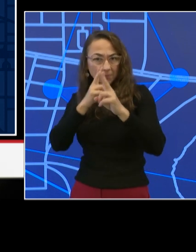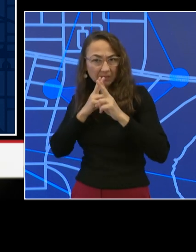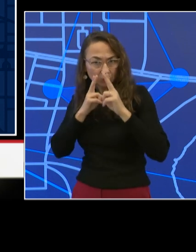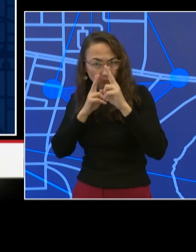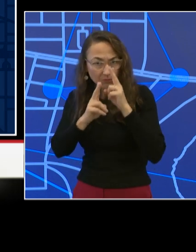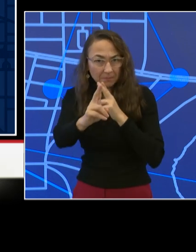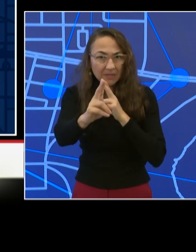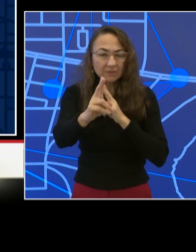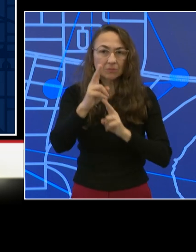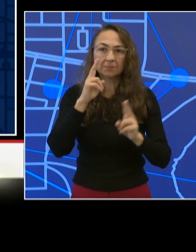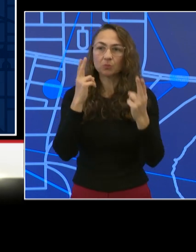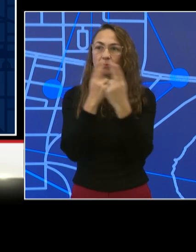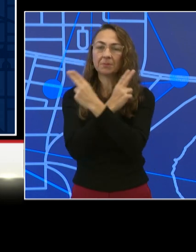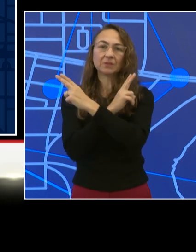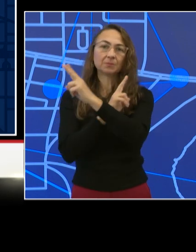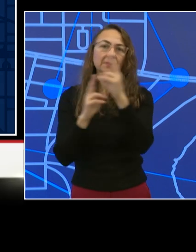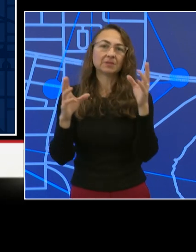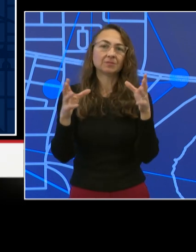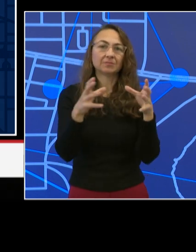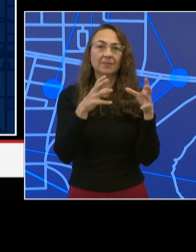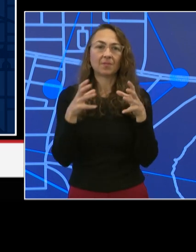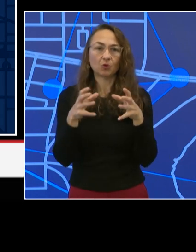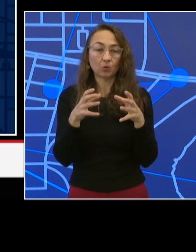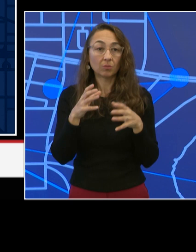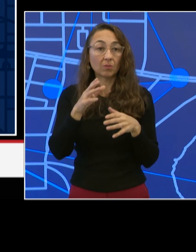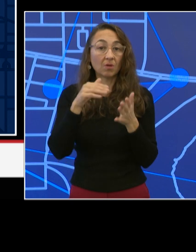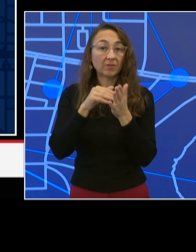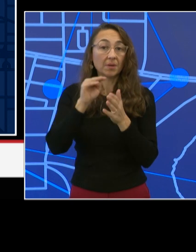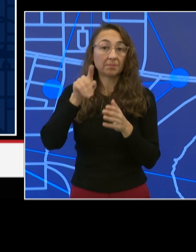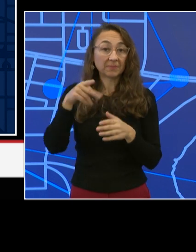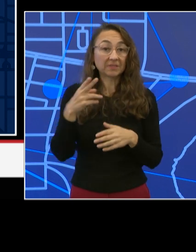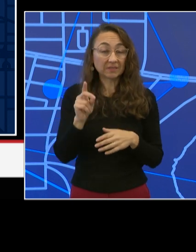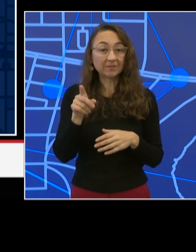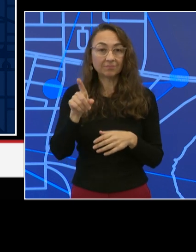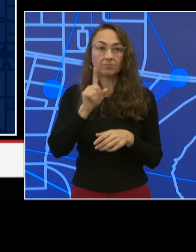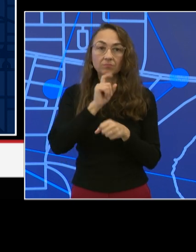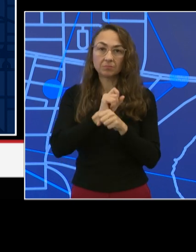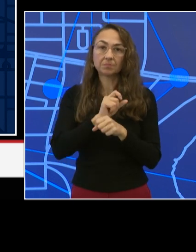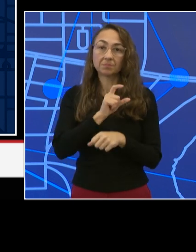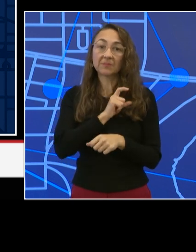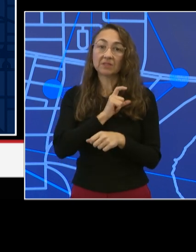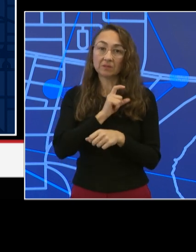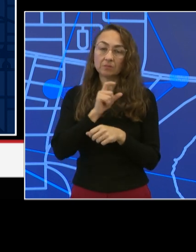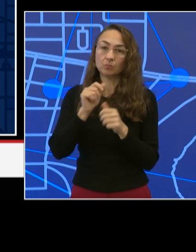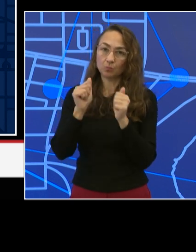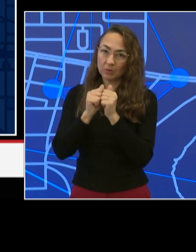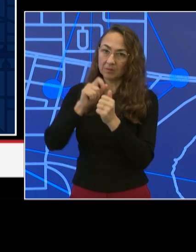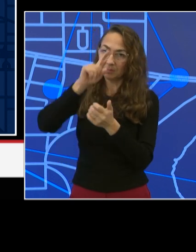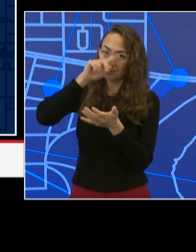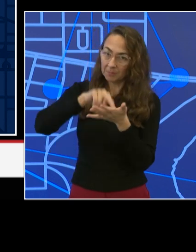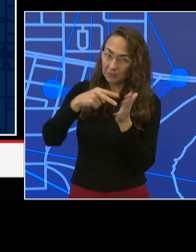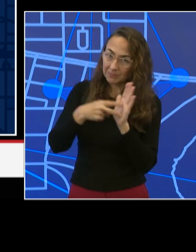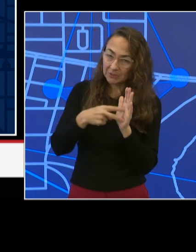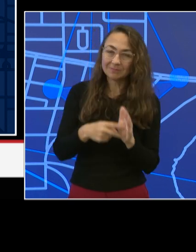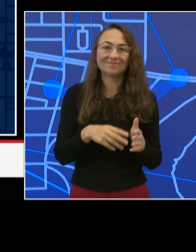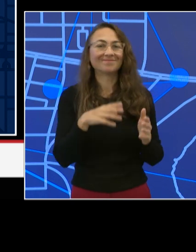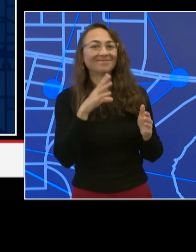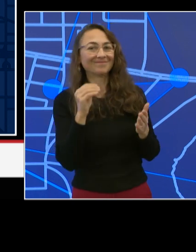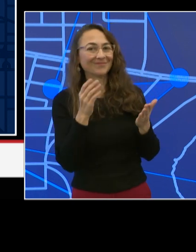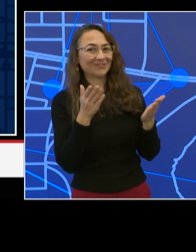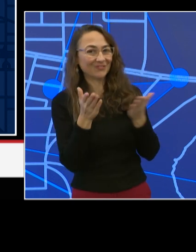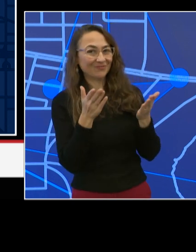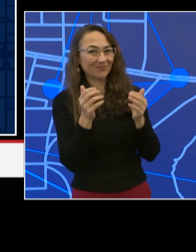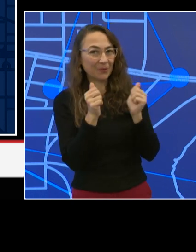that the Metropolitan Police Department is truly policing with purpose and serving with care, and I'm proud of the men and women of the Metropolitan